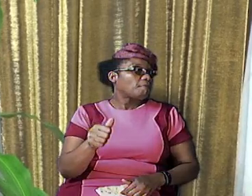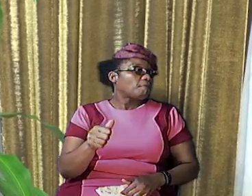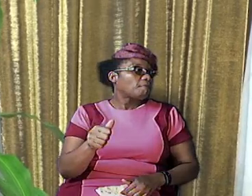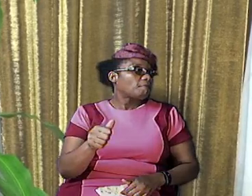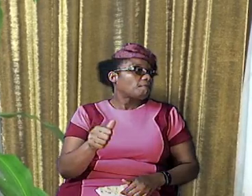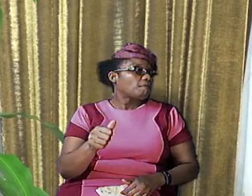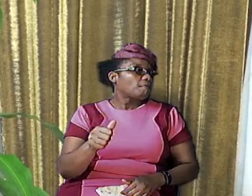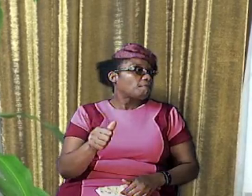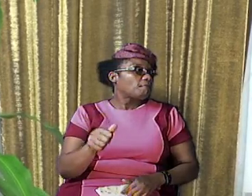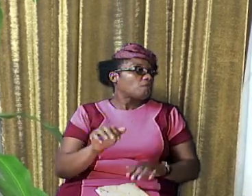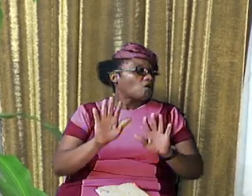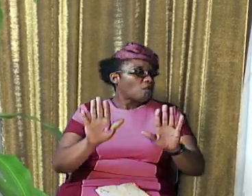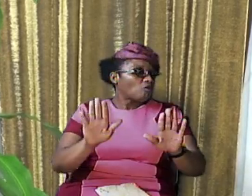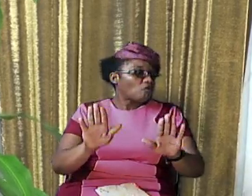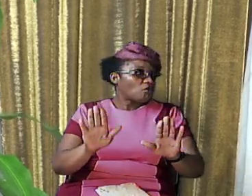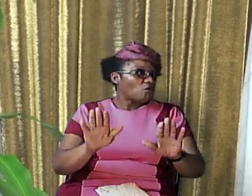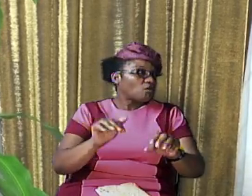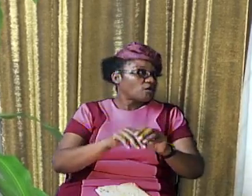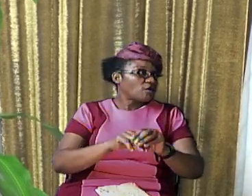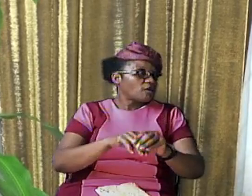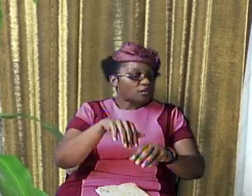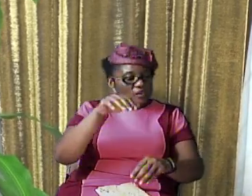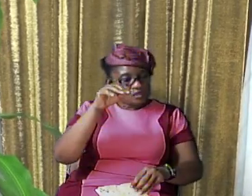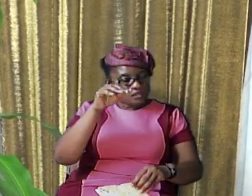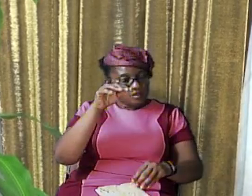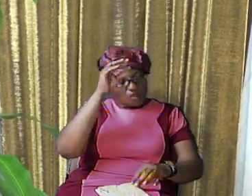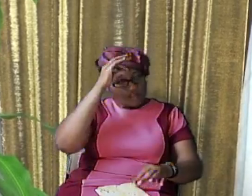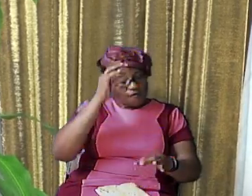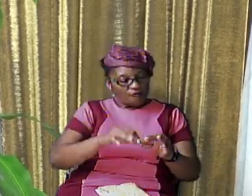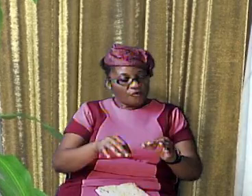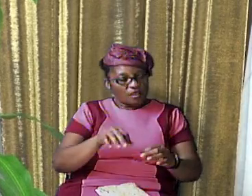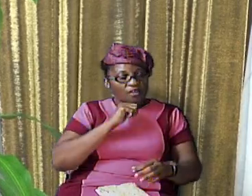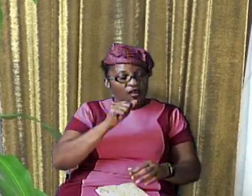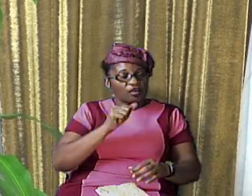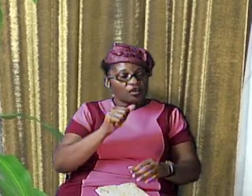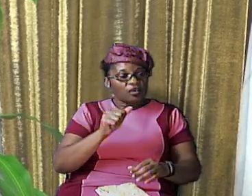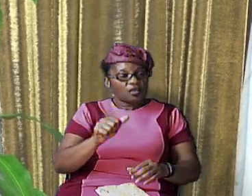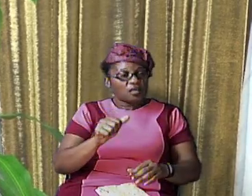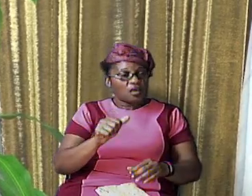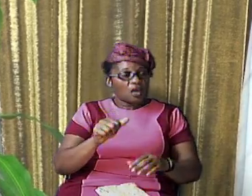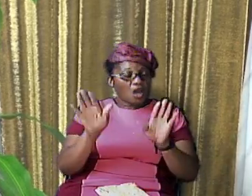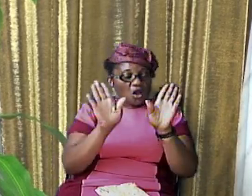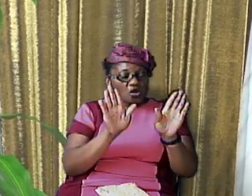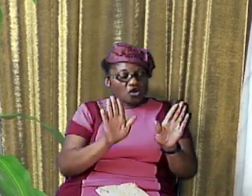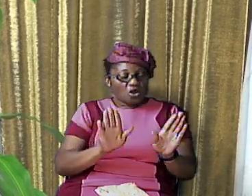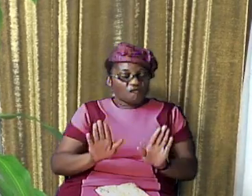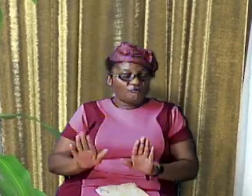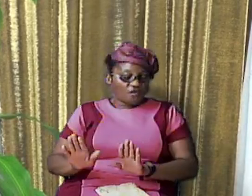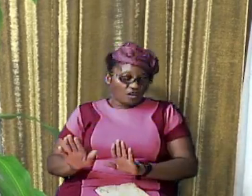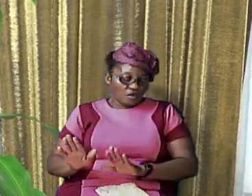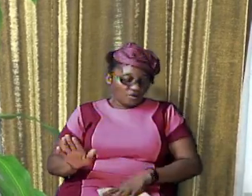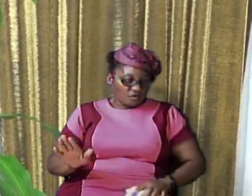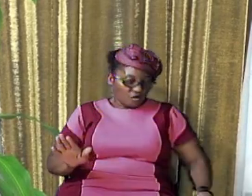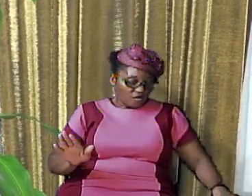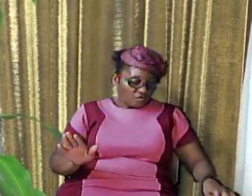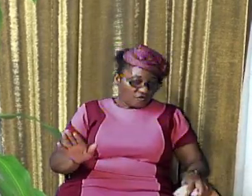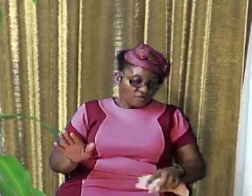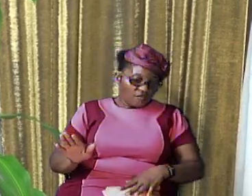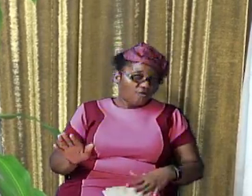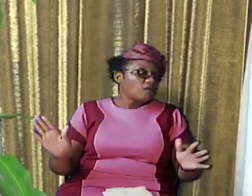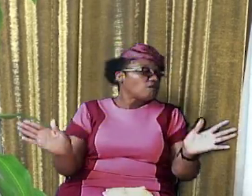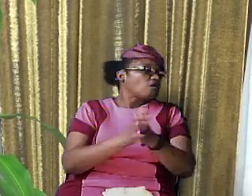forward in faith and not fear. Move forward in faith and